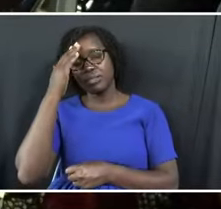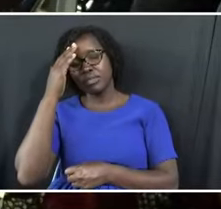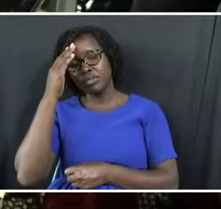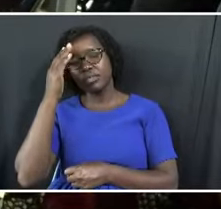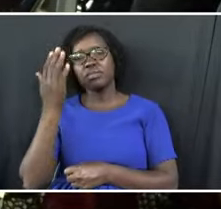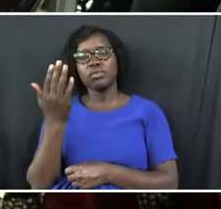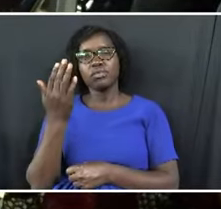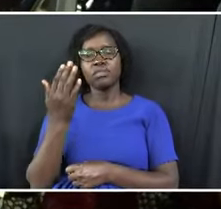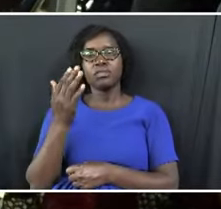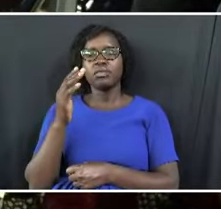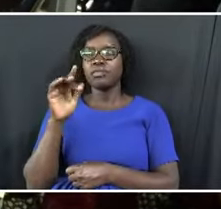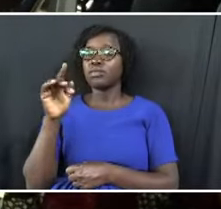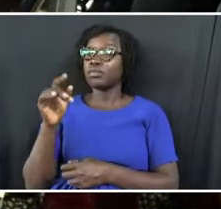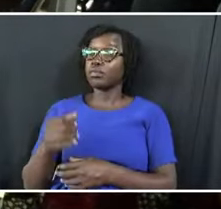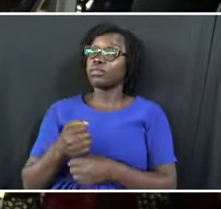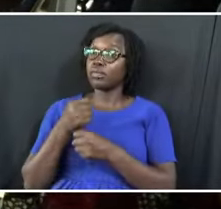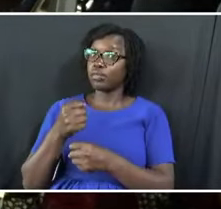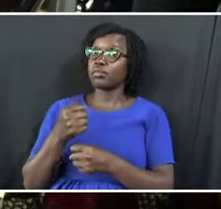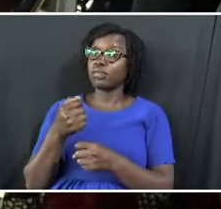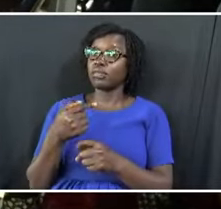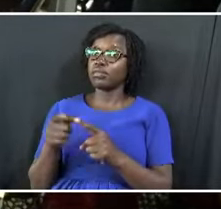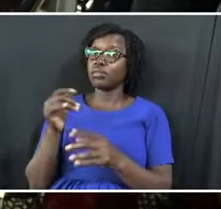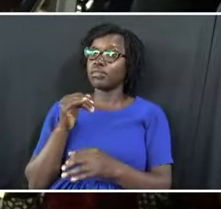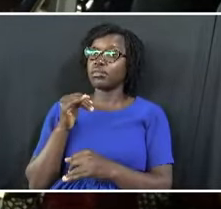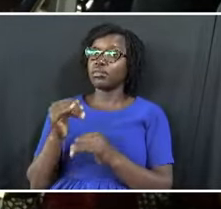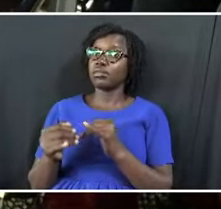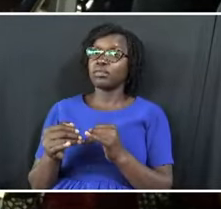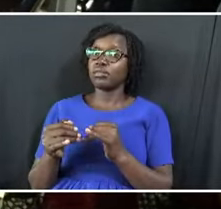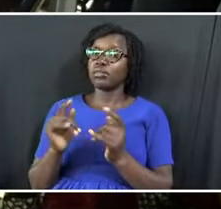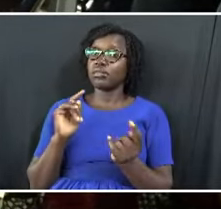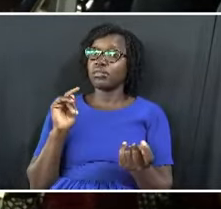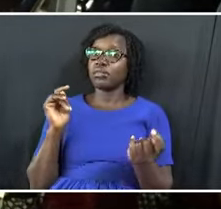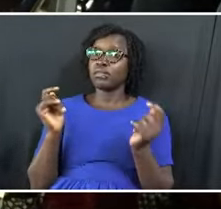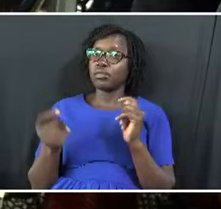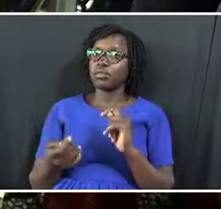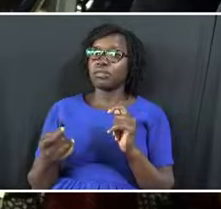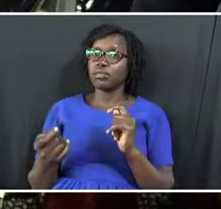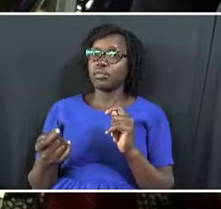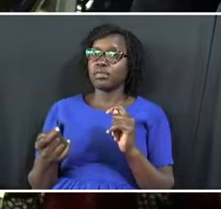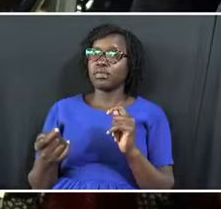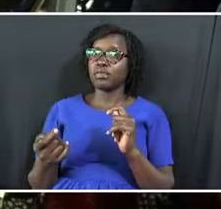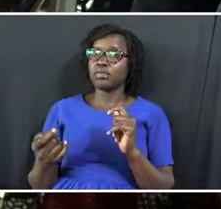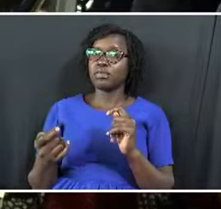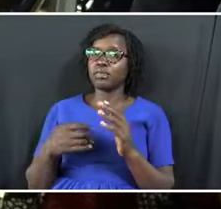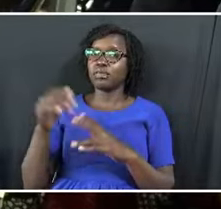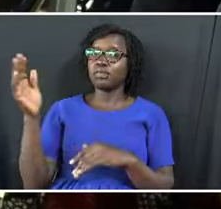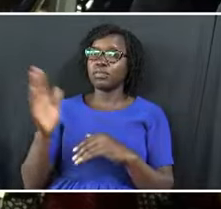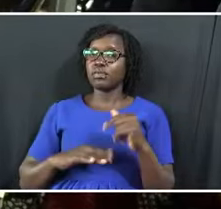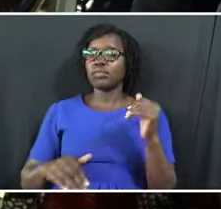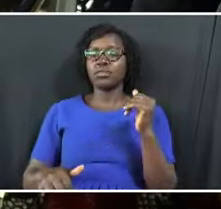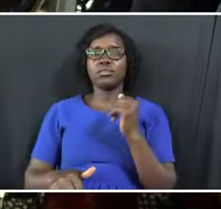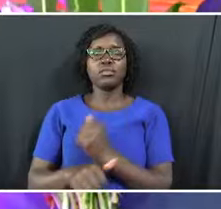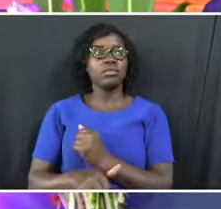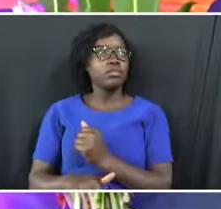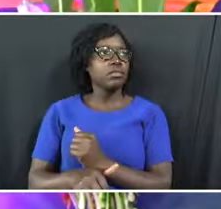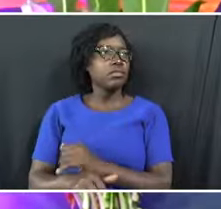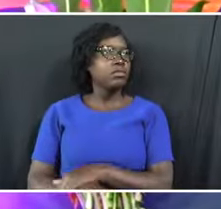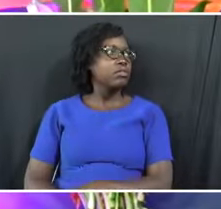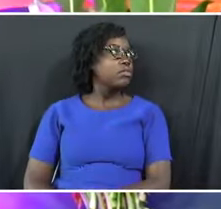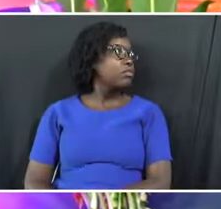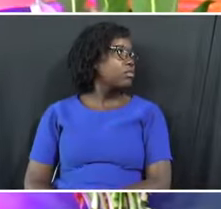we can trust. But in turn, they turn to be more than, you know,